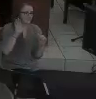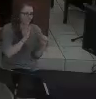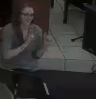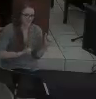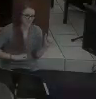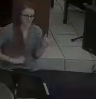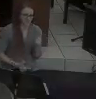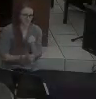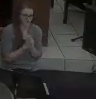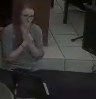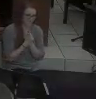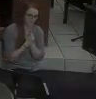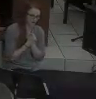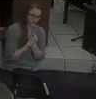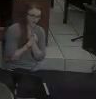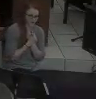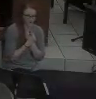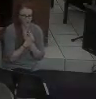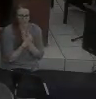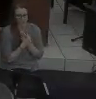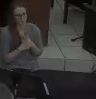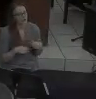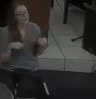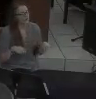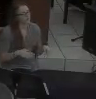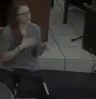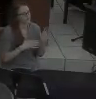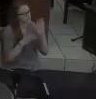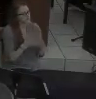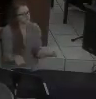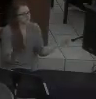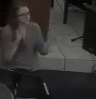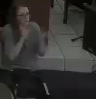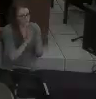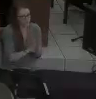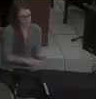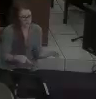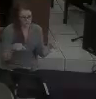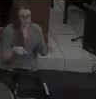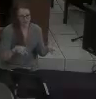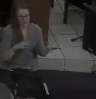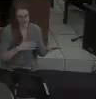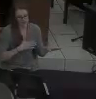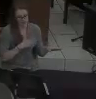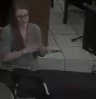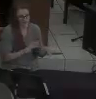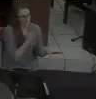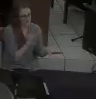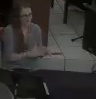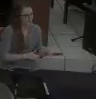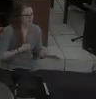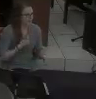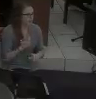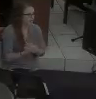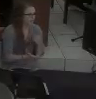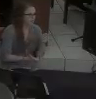goodness, lost in Christ's love. This is my story, this is